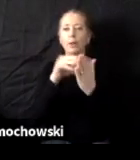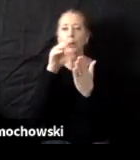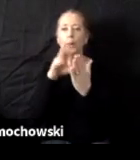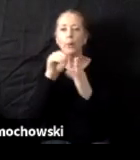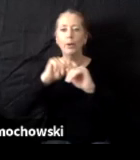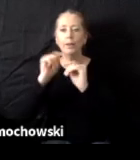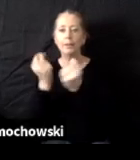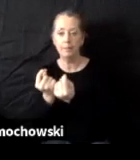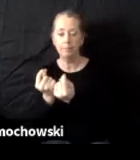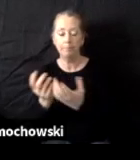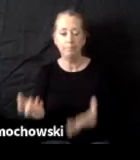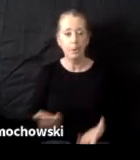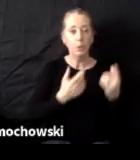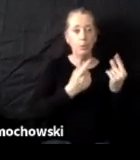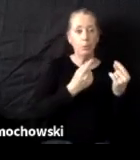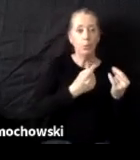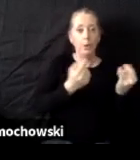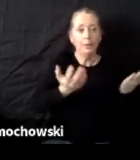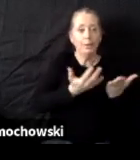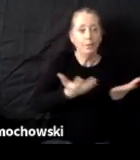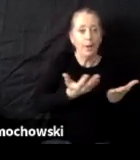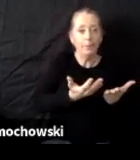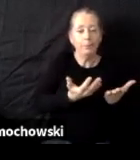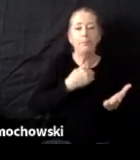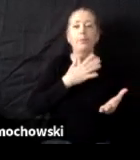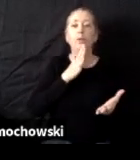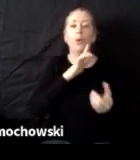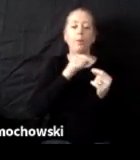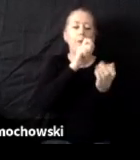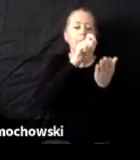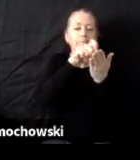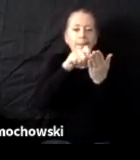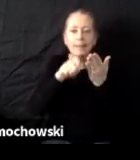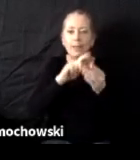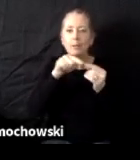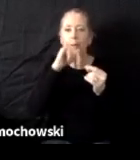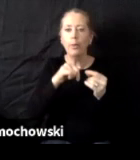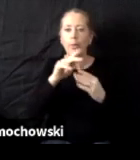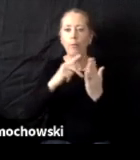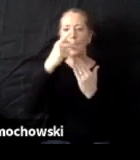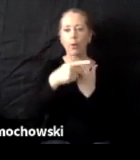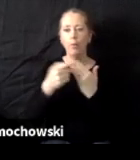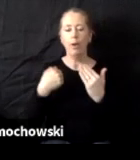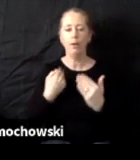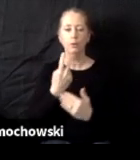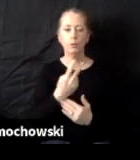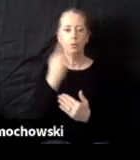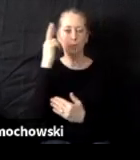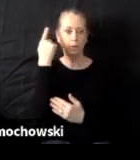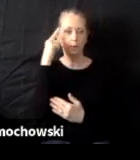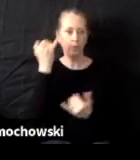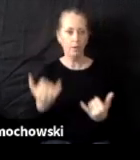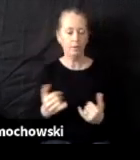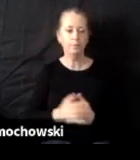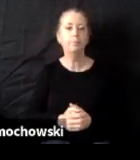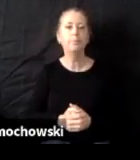So what we're going to be doing today is talk through details around the program. There's two purposes for our session today. The